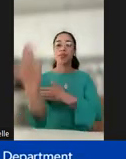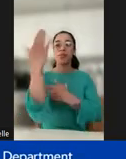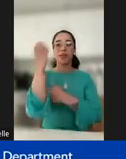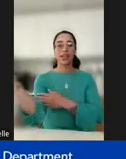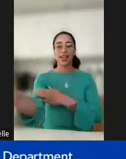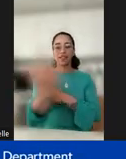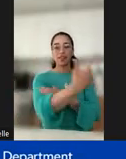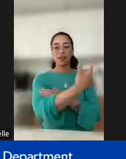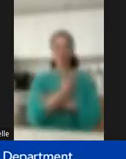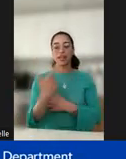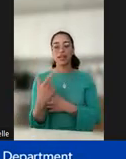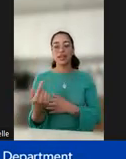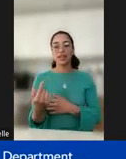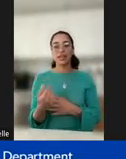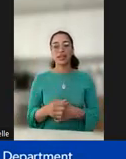everyone.